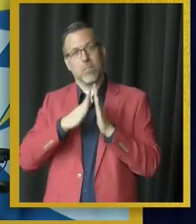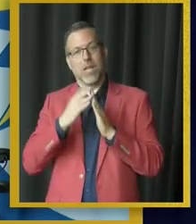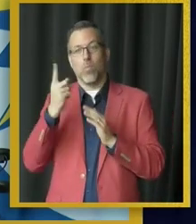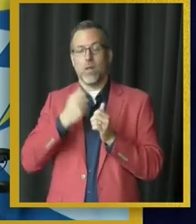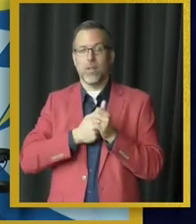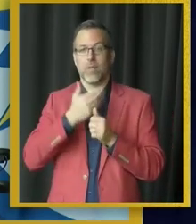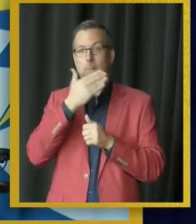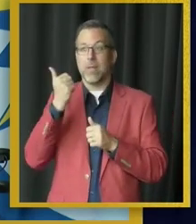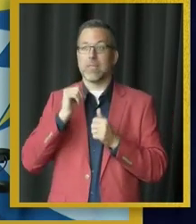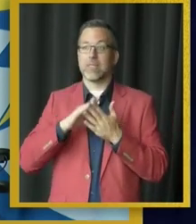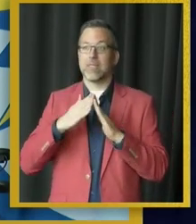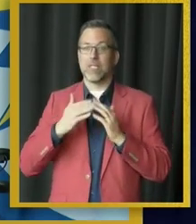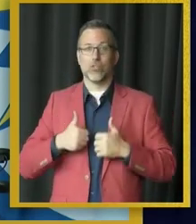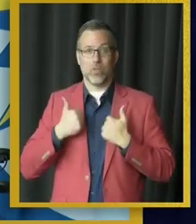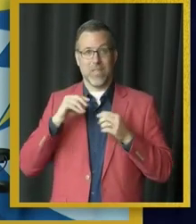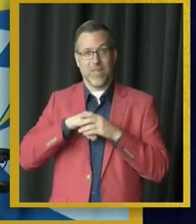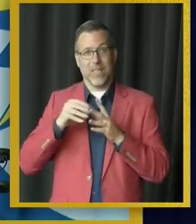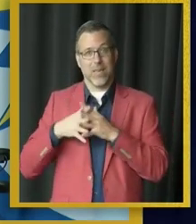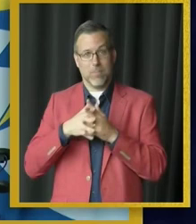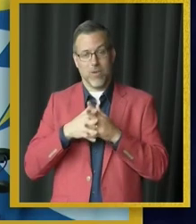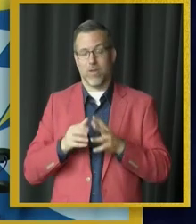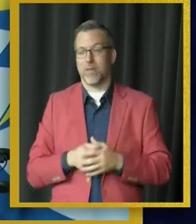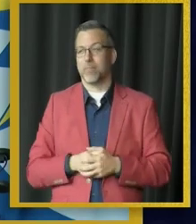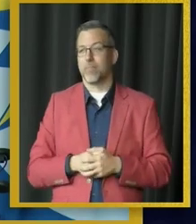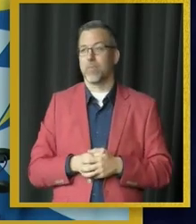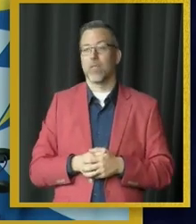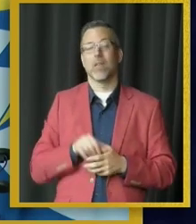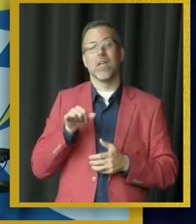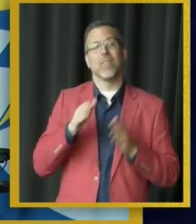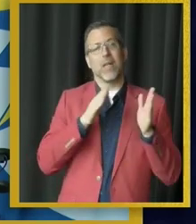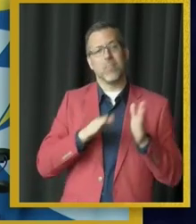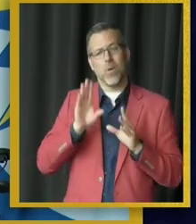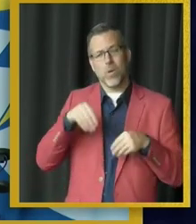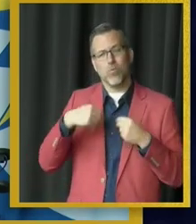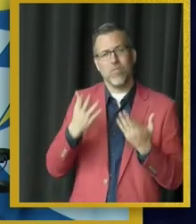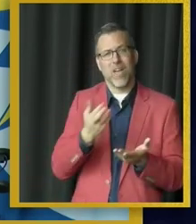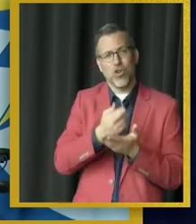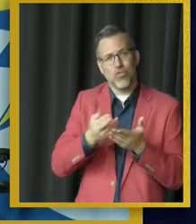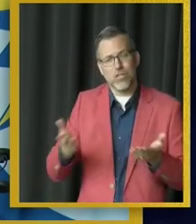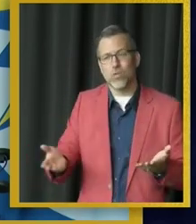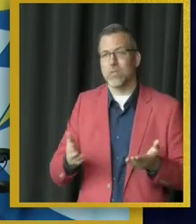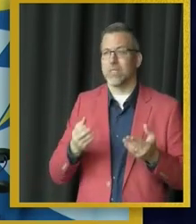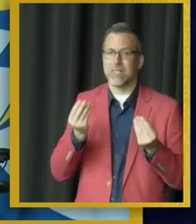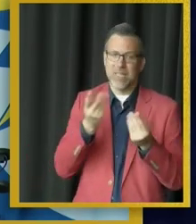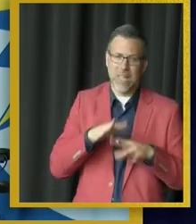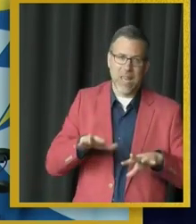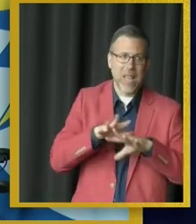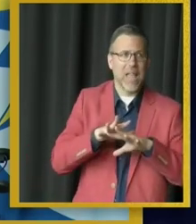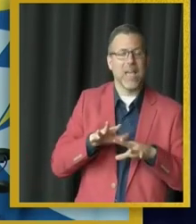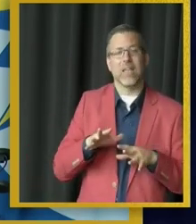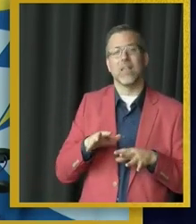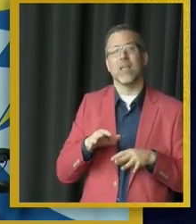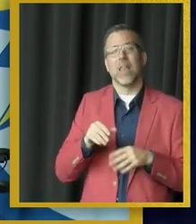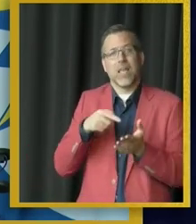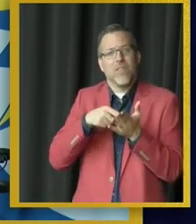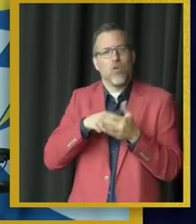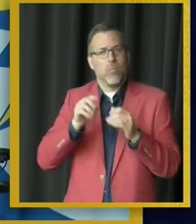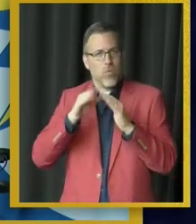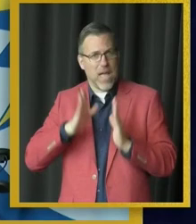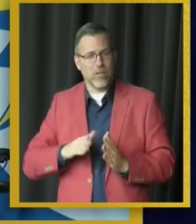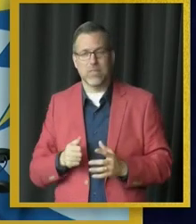America. And this plan will provide resources and land for urgent priorities like attainable and affordable